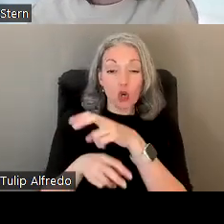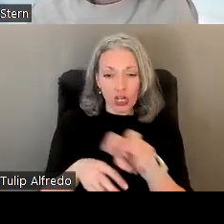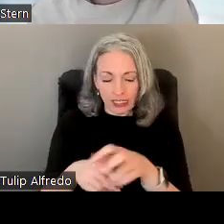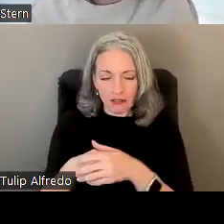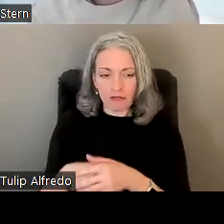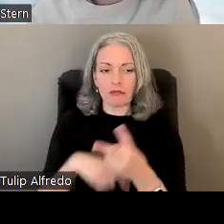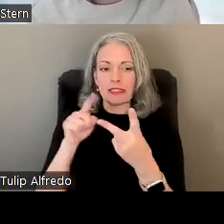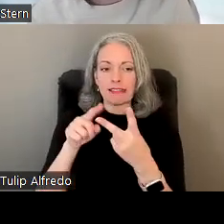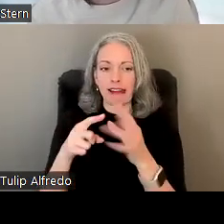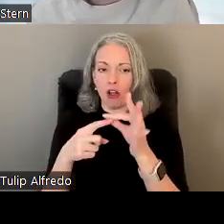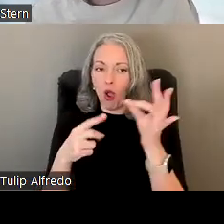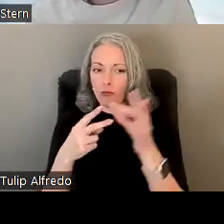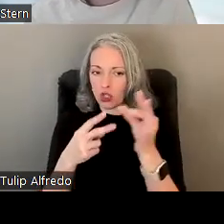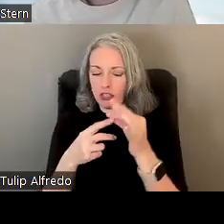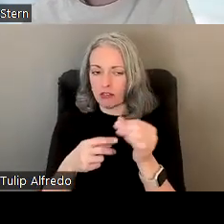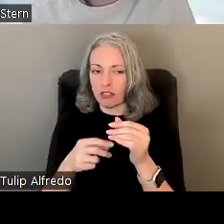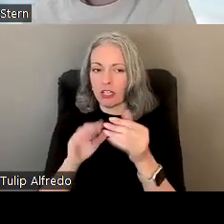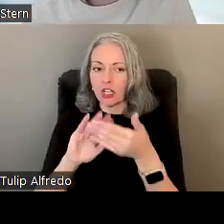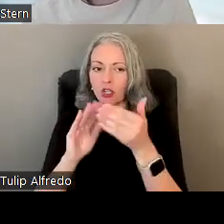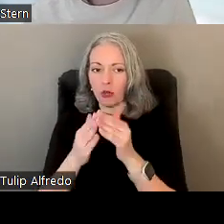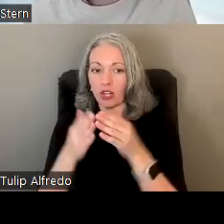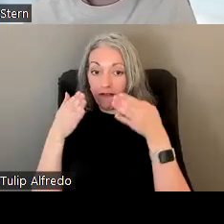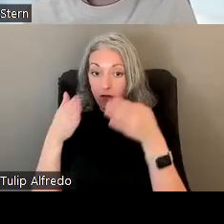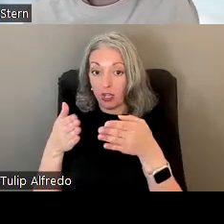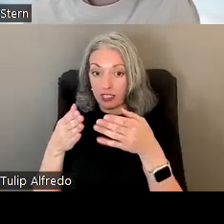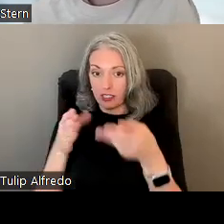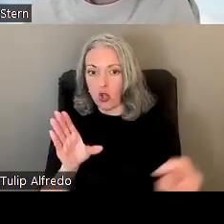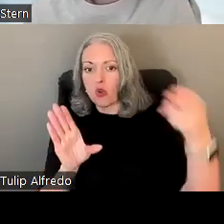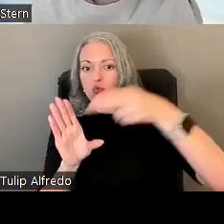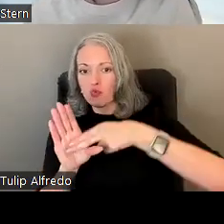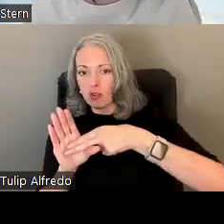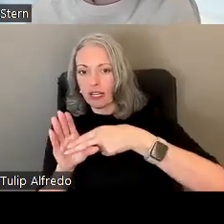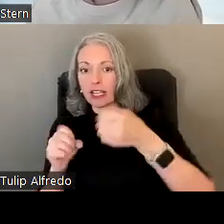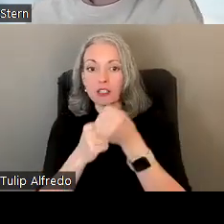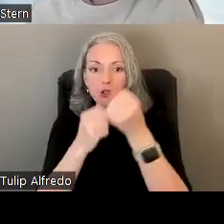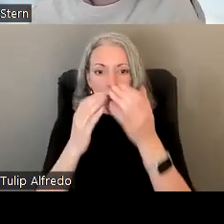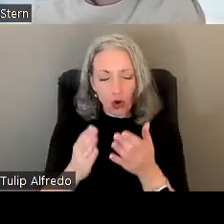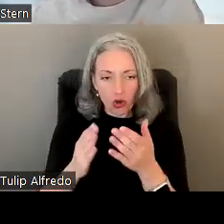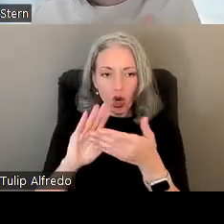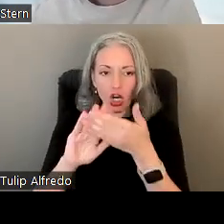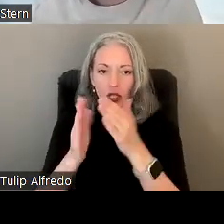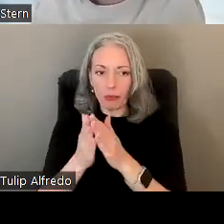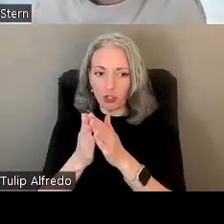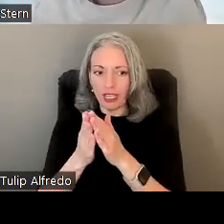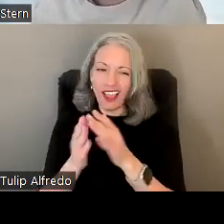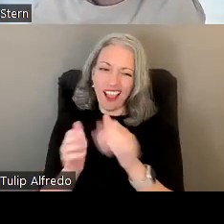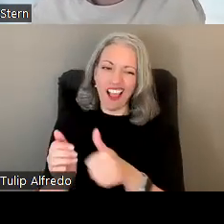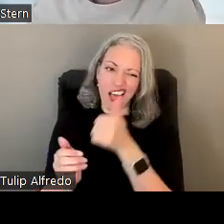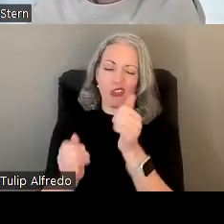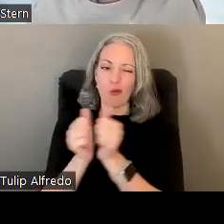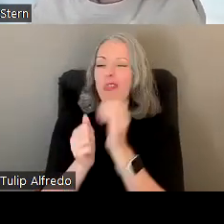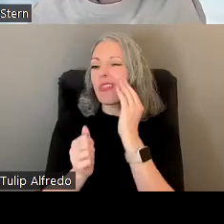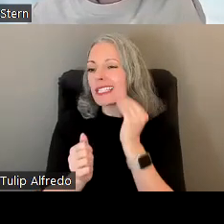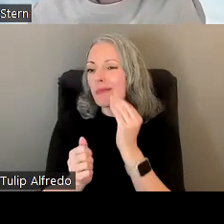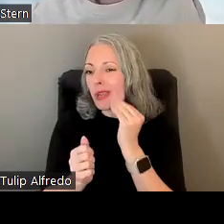a second option with a community caregiver focus of joining a cohort or community of fellow caregivers with shared experience.